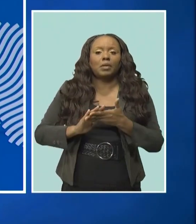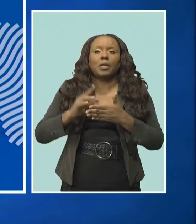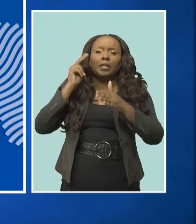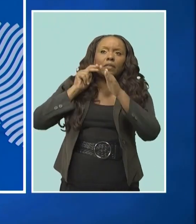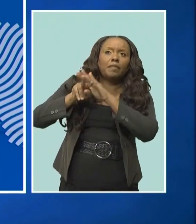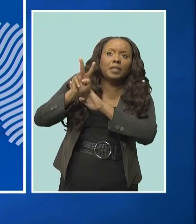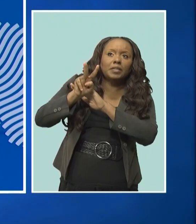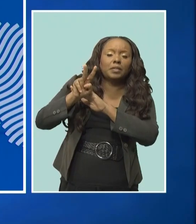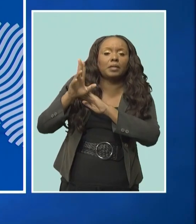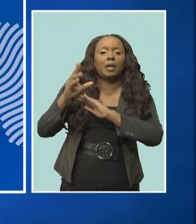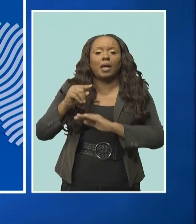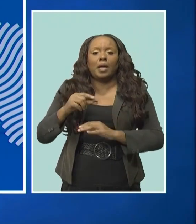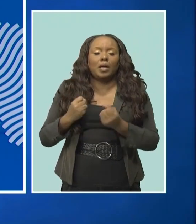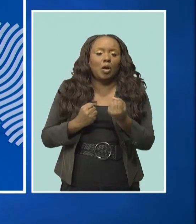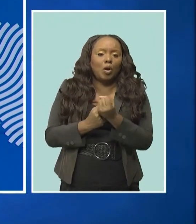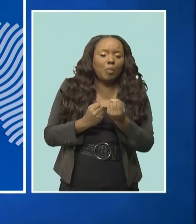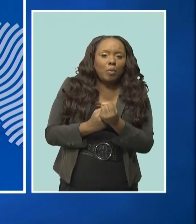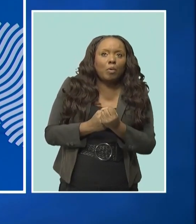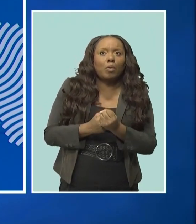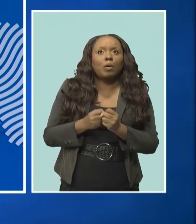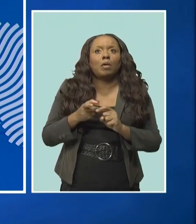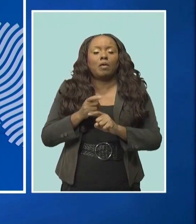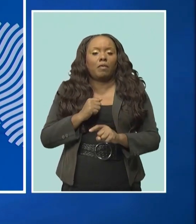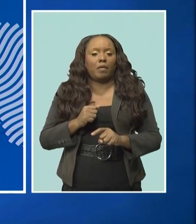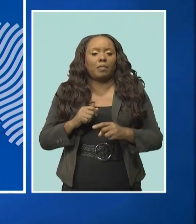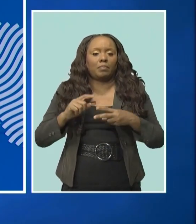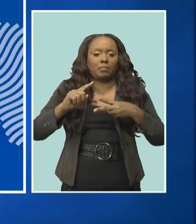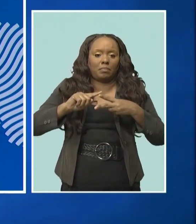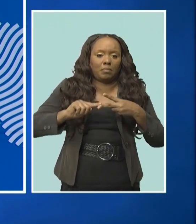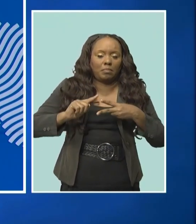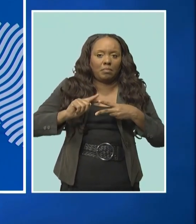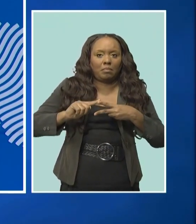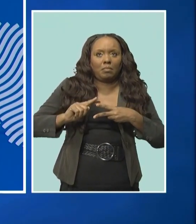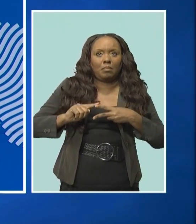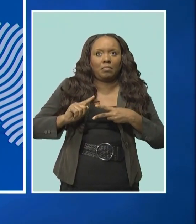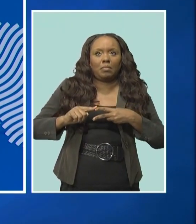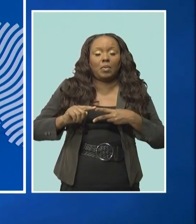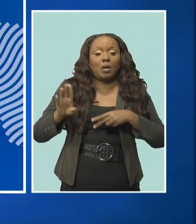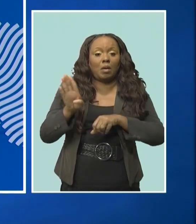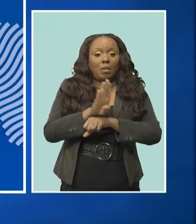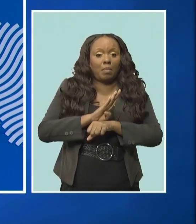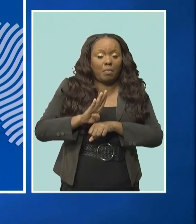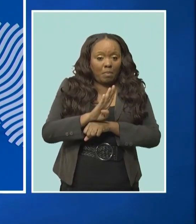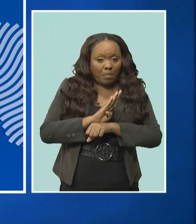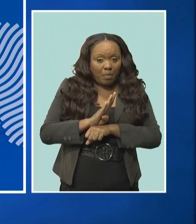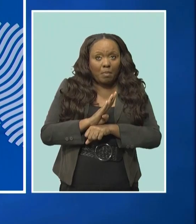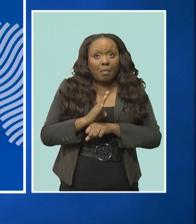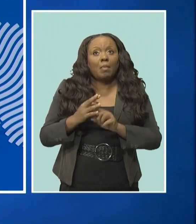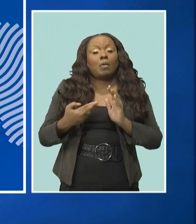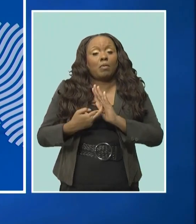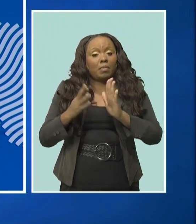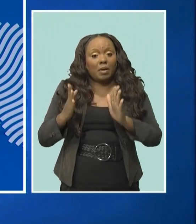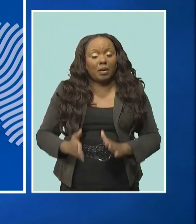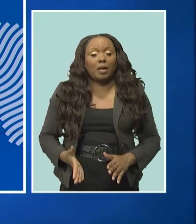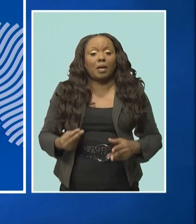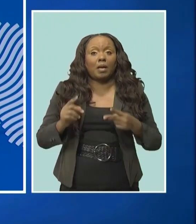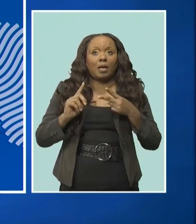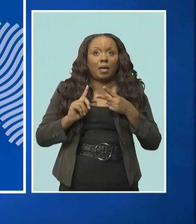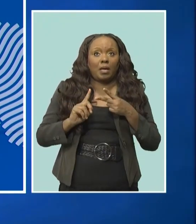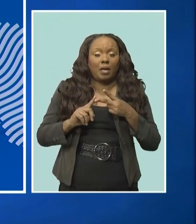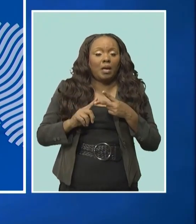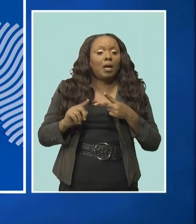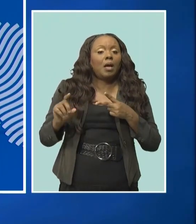two co-chairs of the process, His Excellency Ambassador Matthew Wilson of Barbados and His Excellency Ambassador